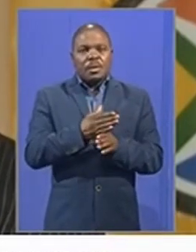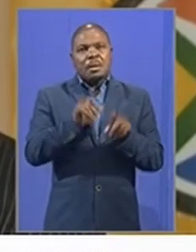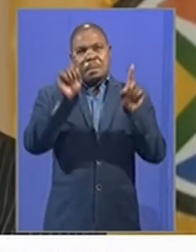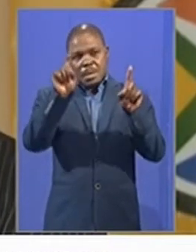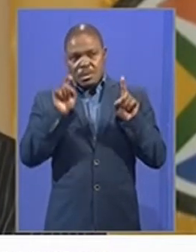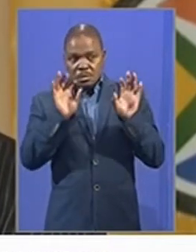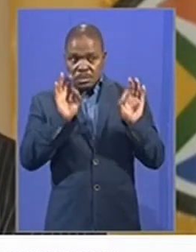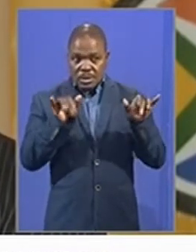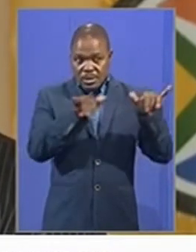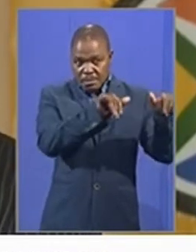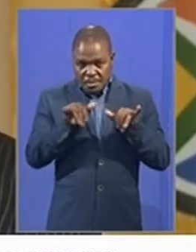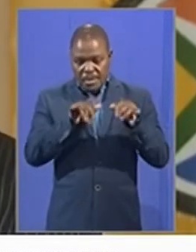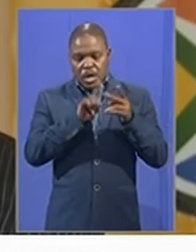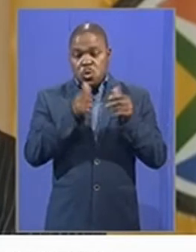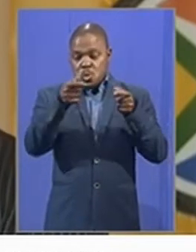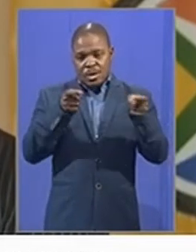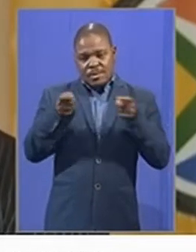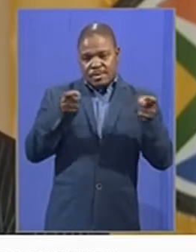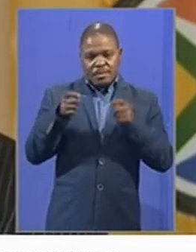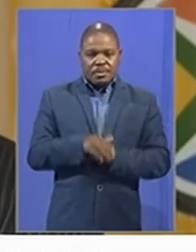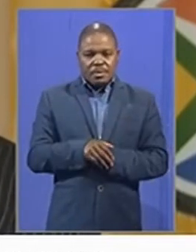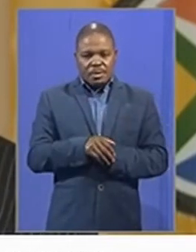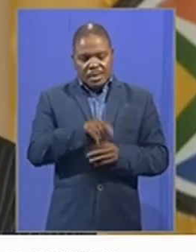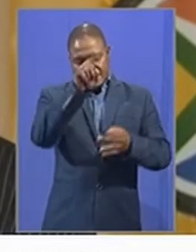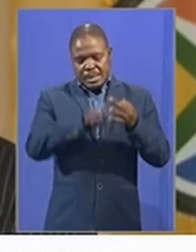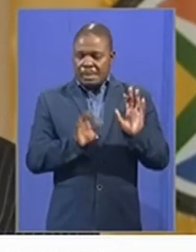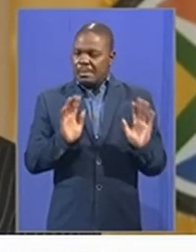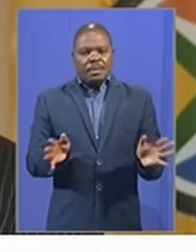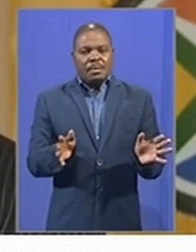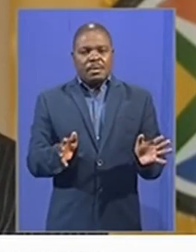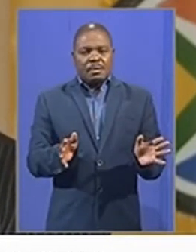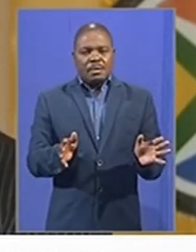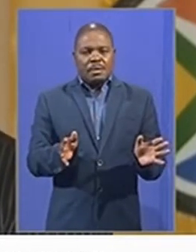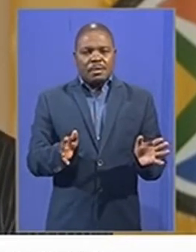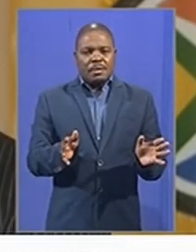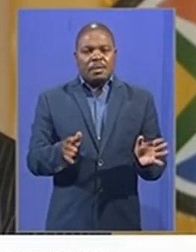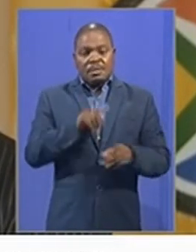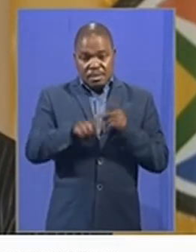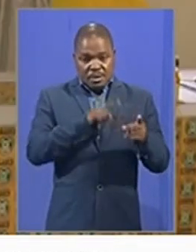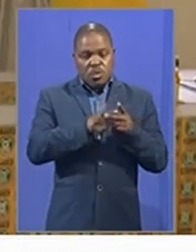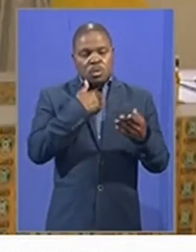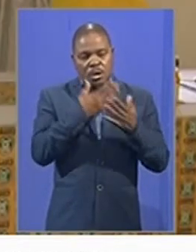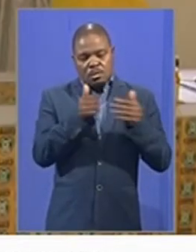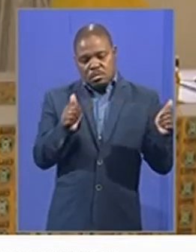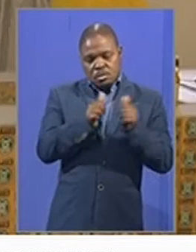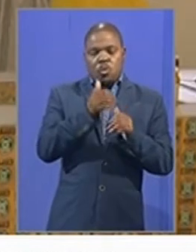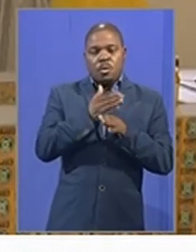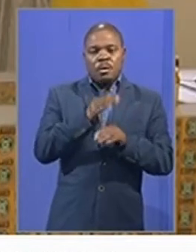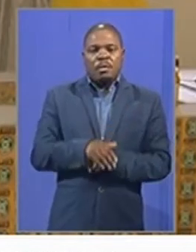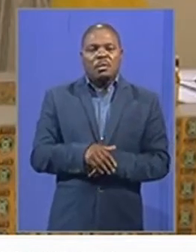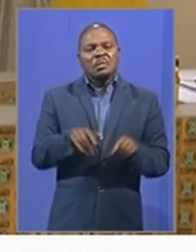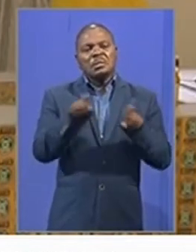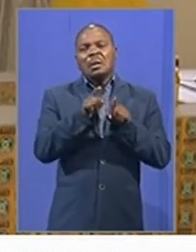principles and good governance. Nothing else that and will makes us to work together. COPE jaaka makoko